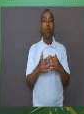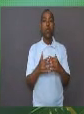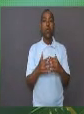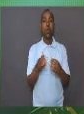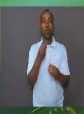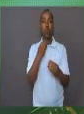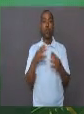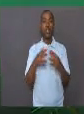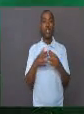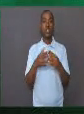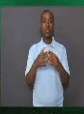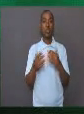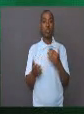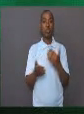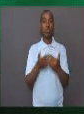more complex.